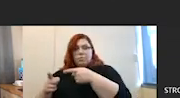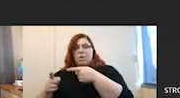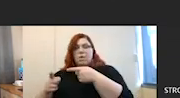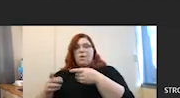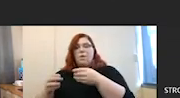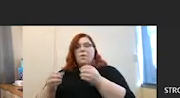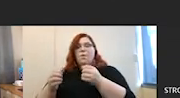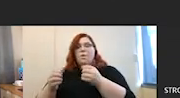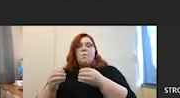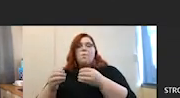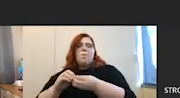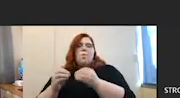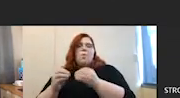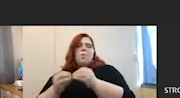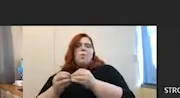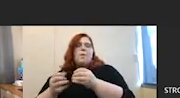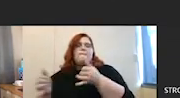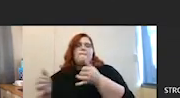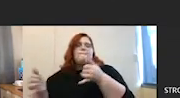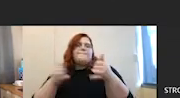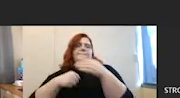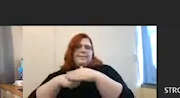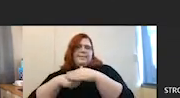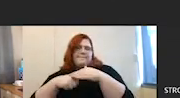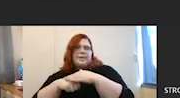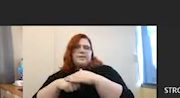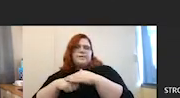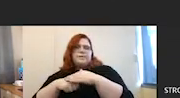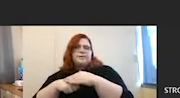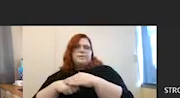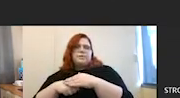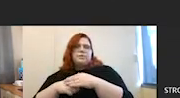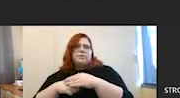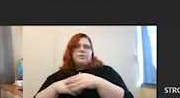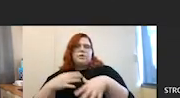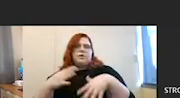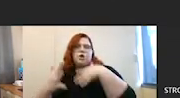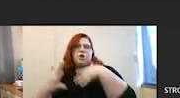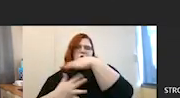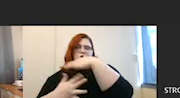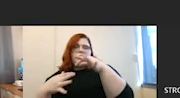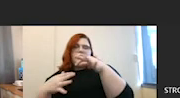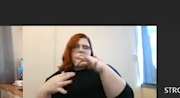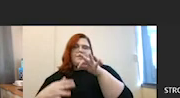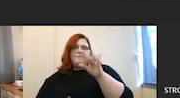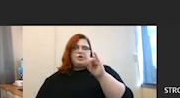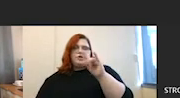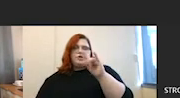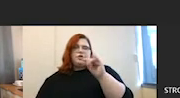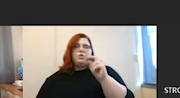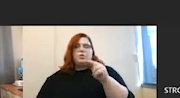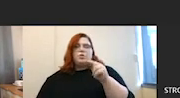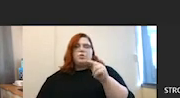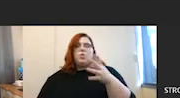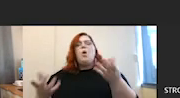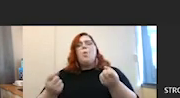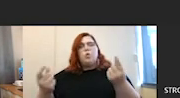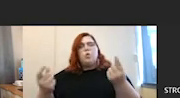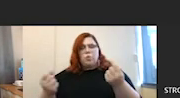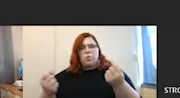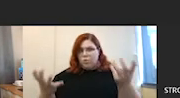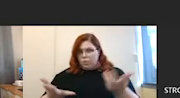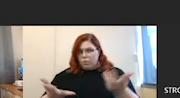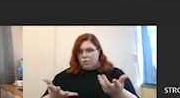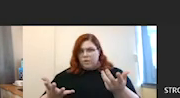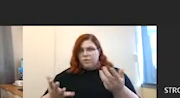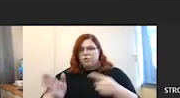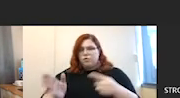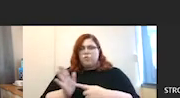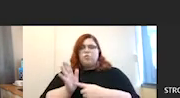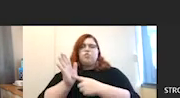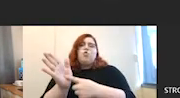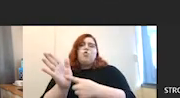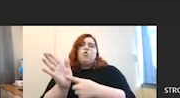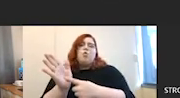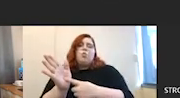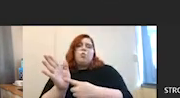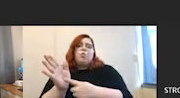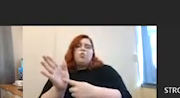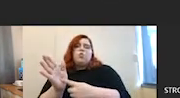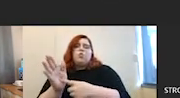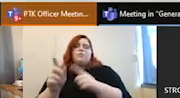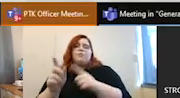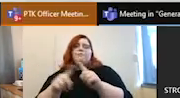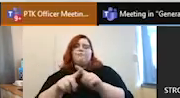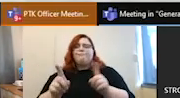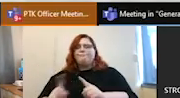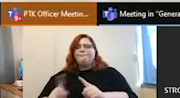play-based interactive fiction. And what I would like to do to kind of demonstrate these 2 ends of the